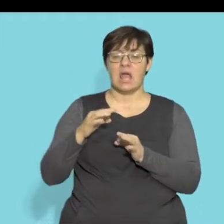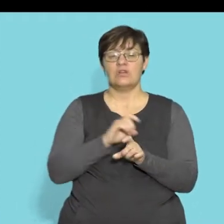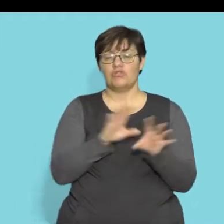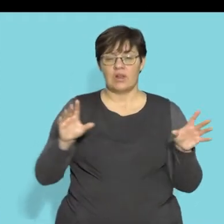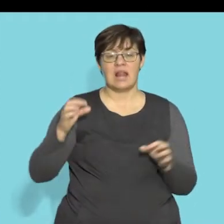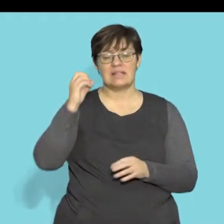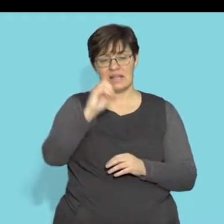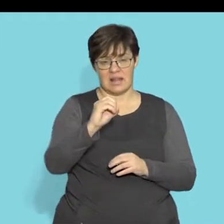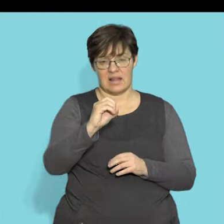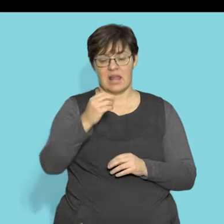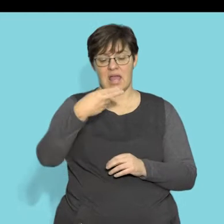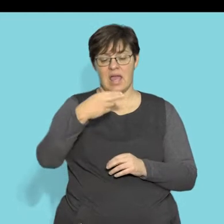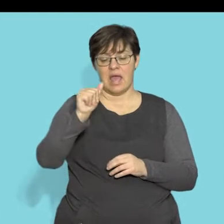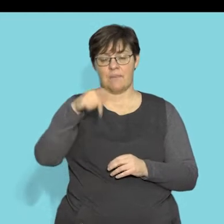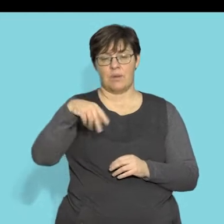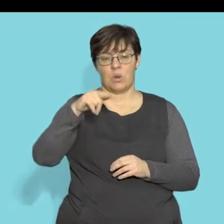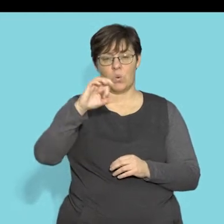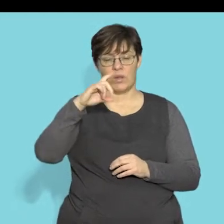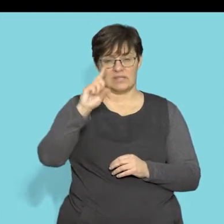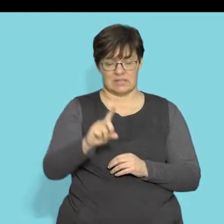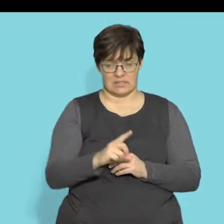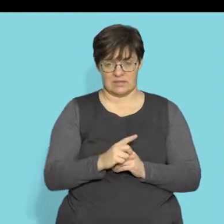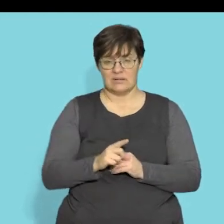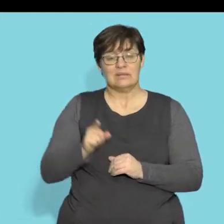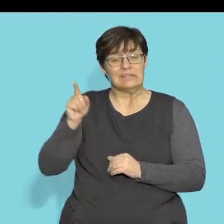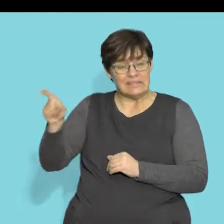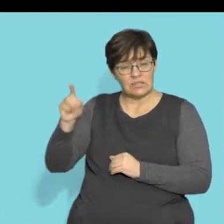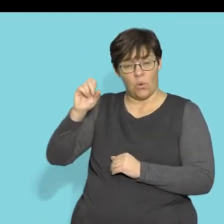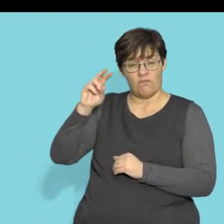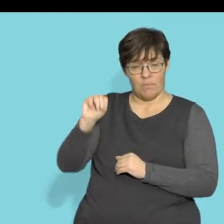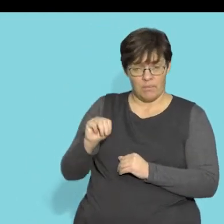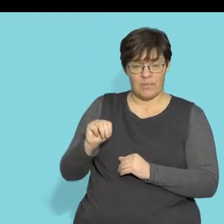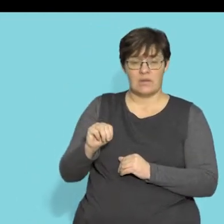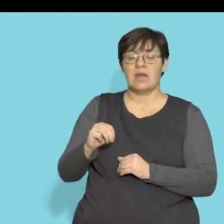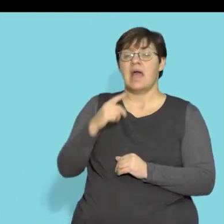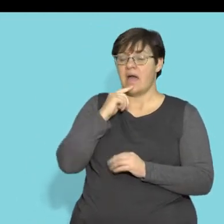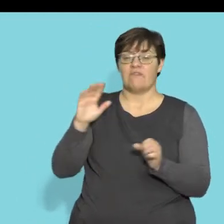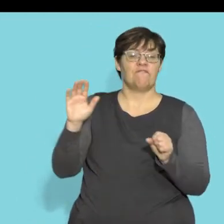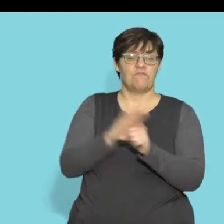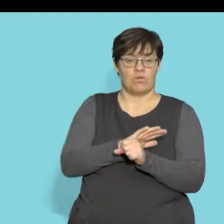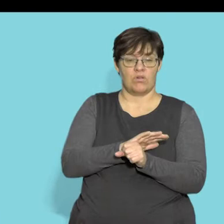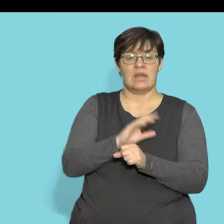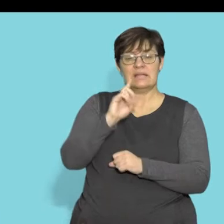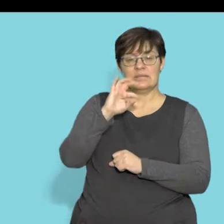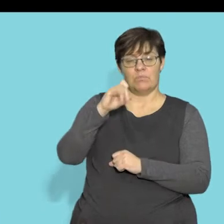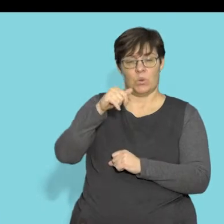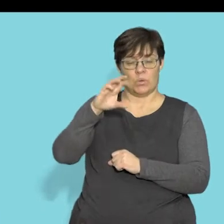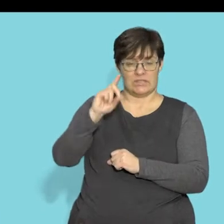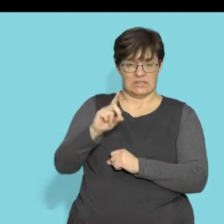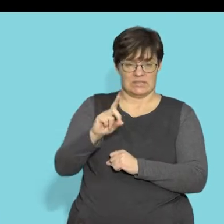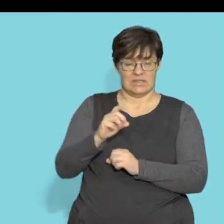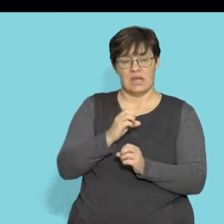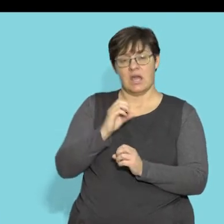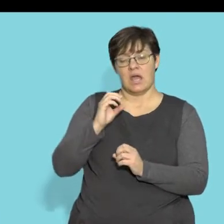generally a cell that is haploid. However, this ovum, as I mentioned, contains a diploid number